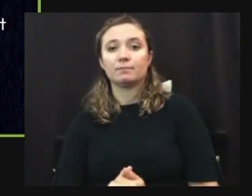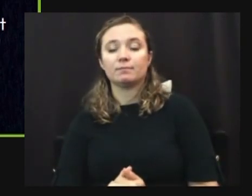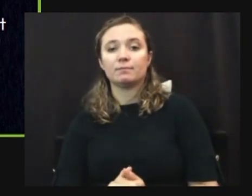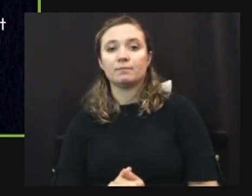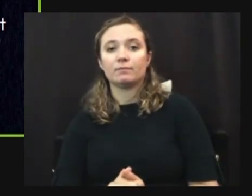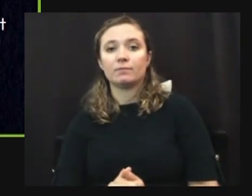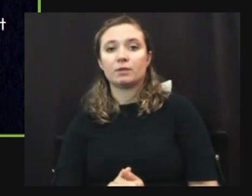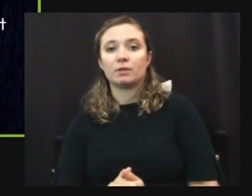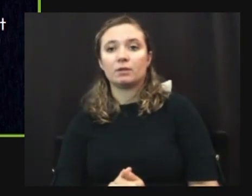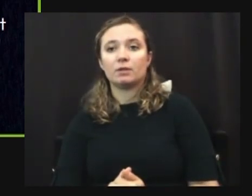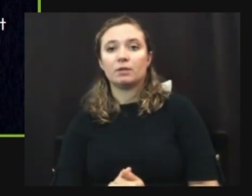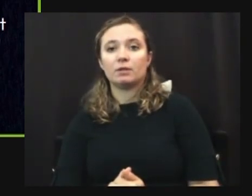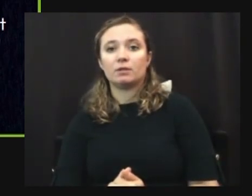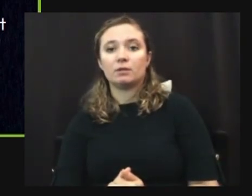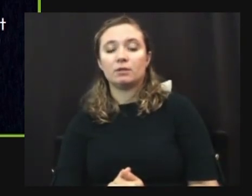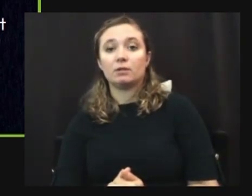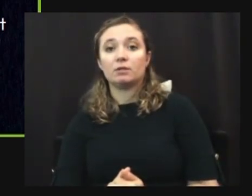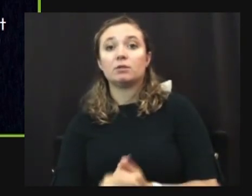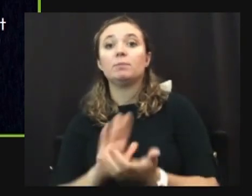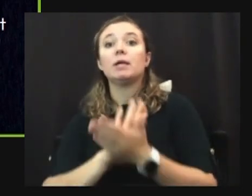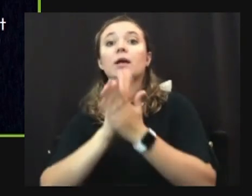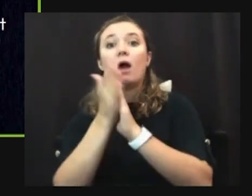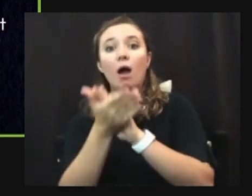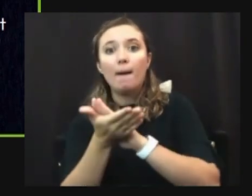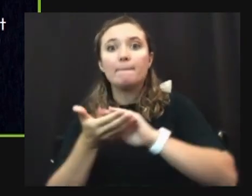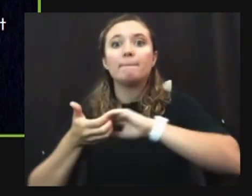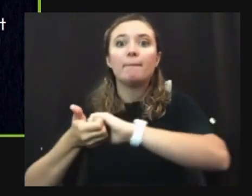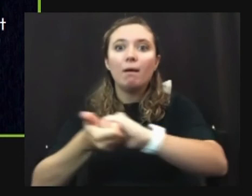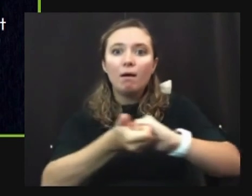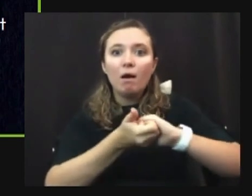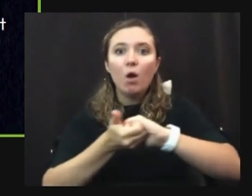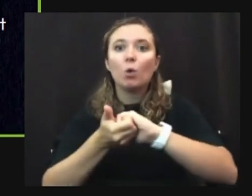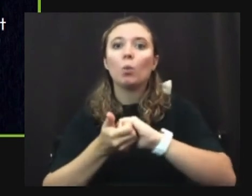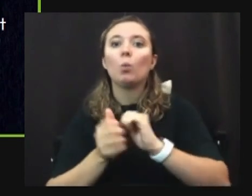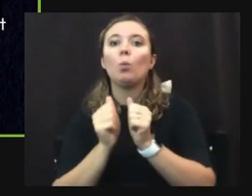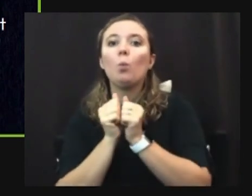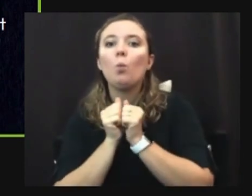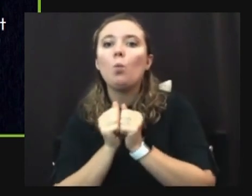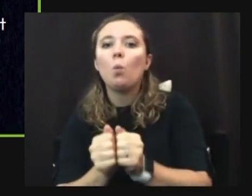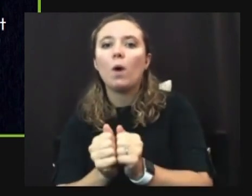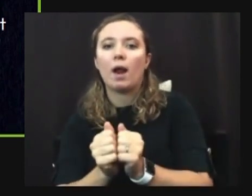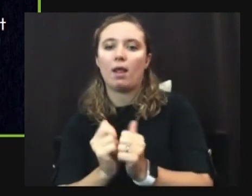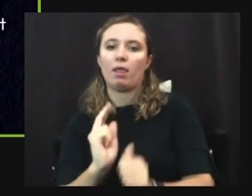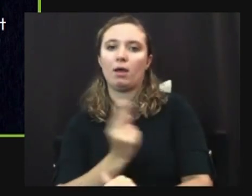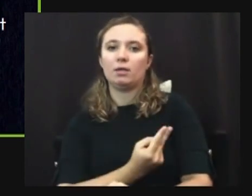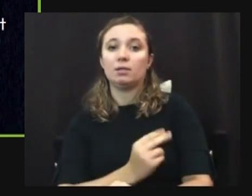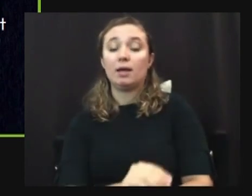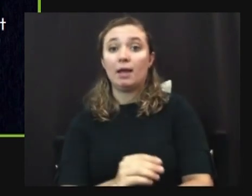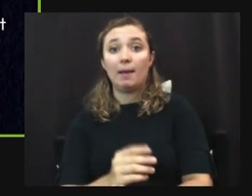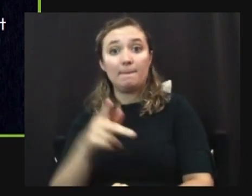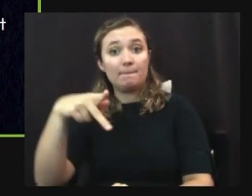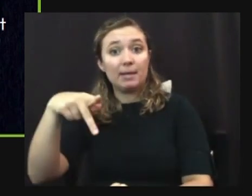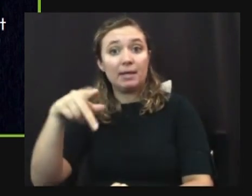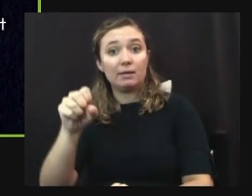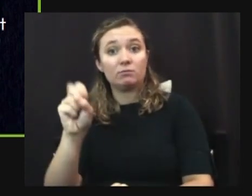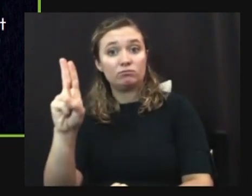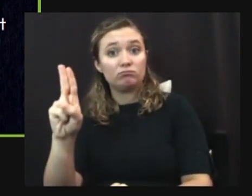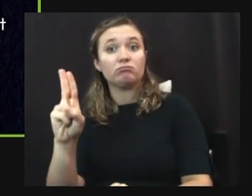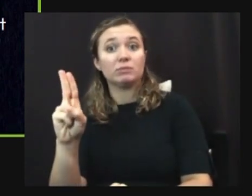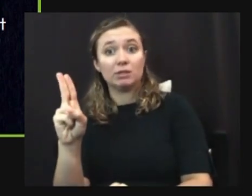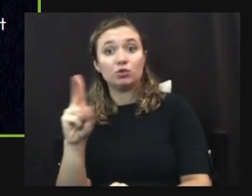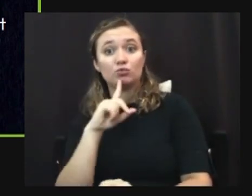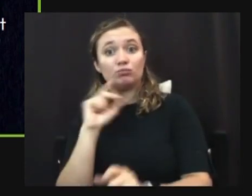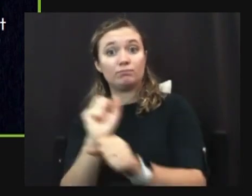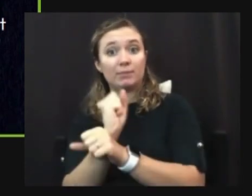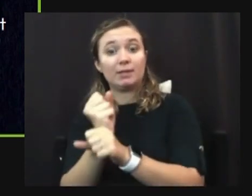to be a co-conspirator with us, to get on board with us. And I want to say that Penn State has done that.